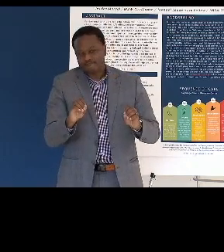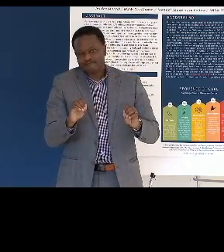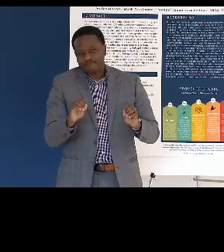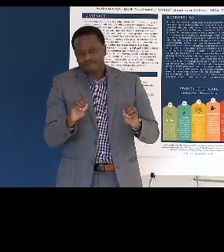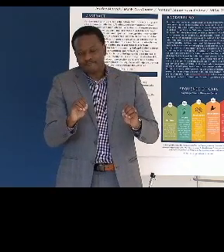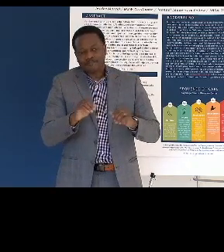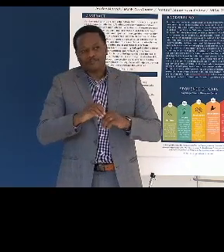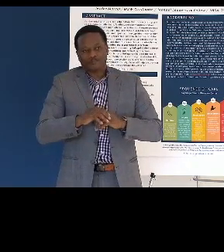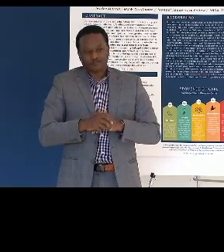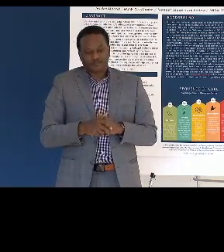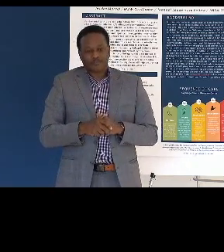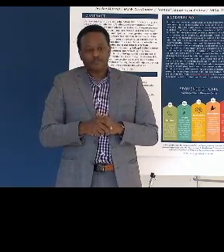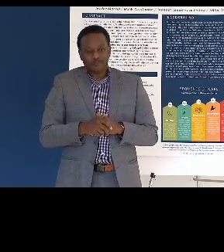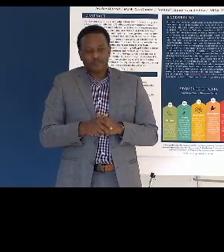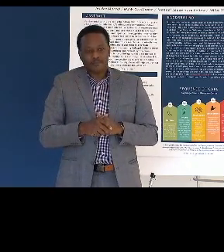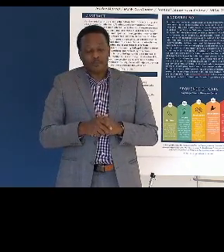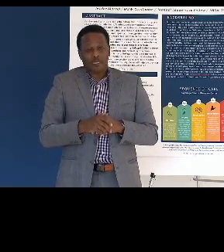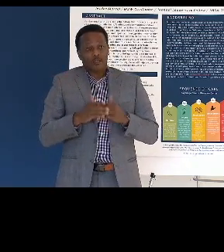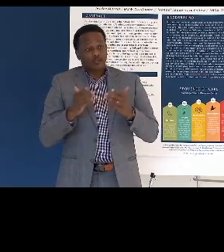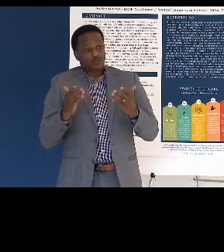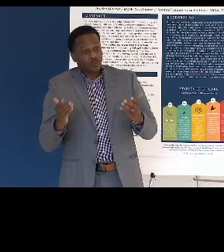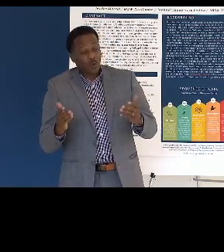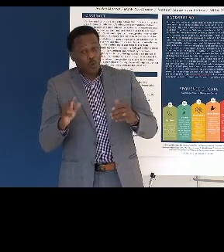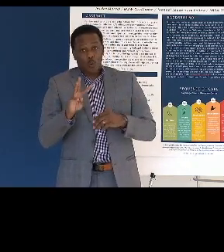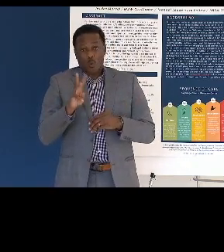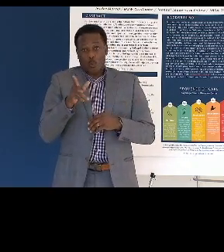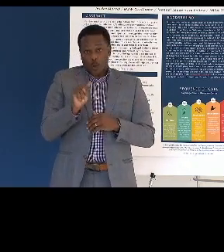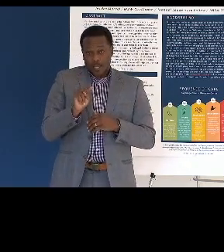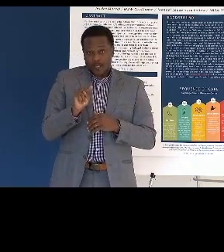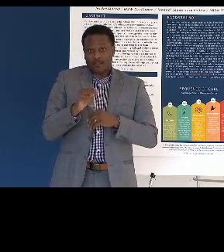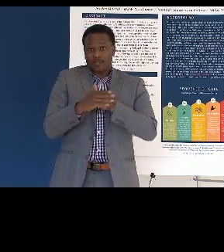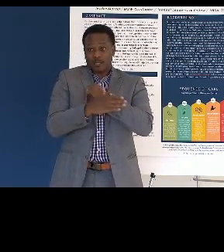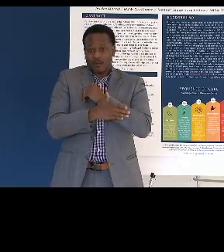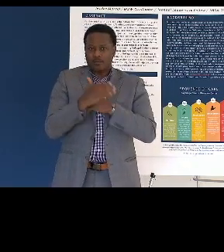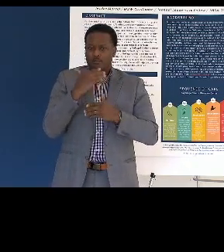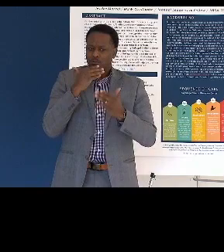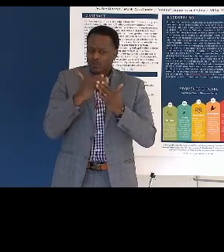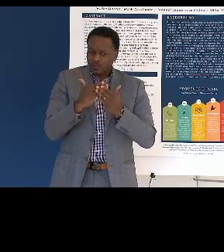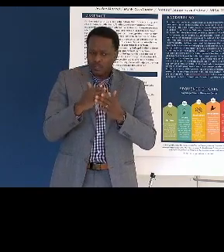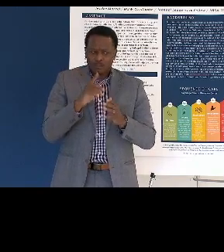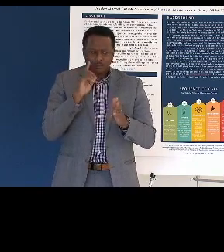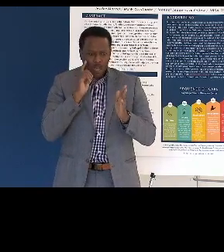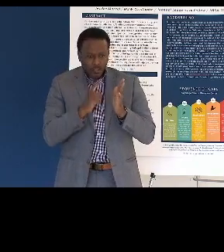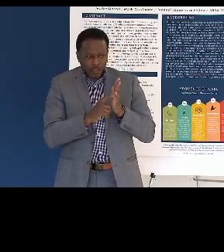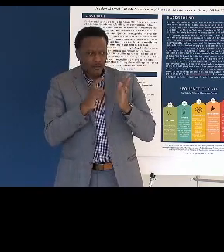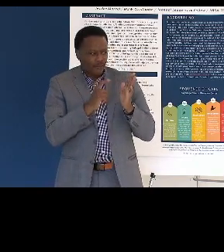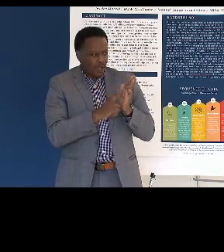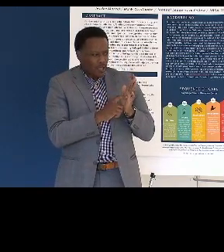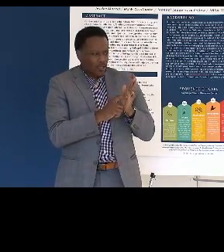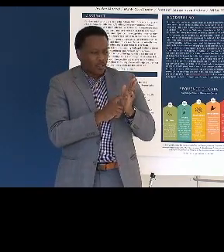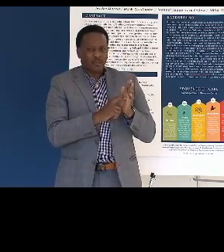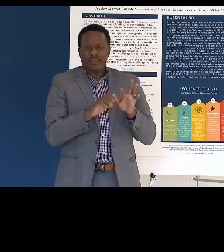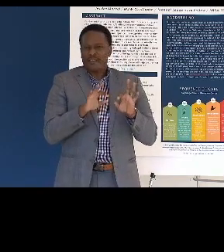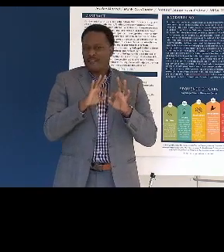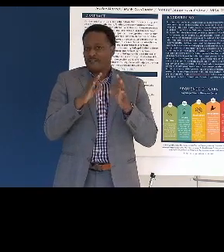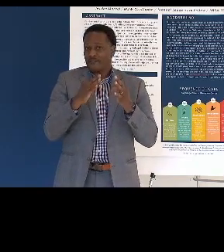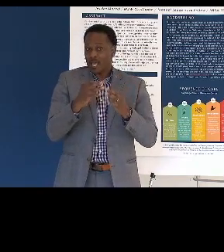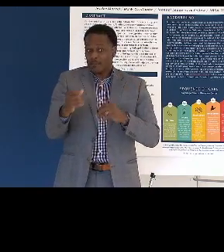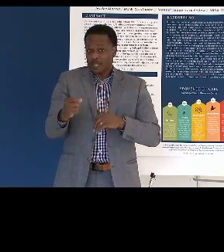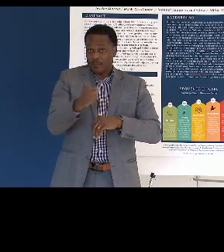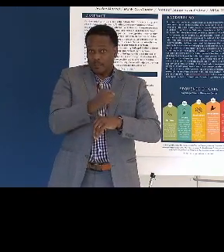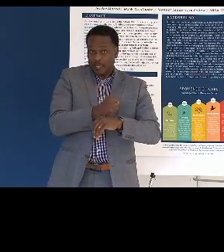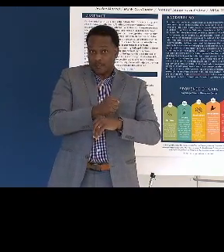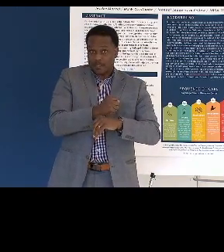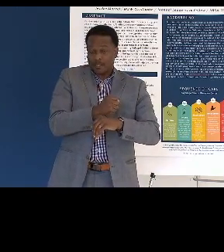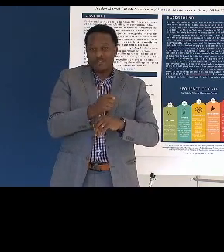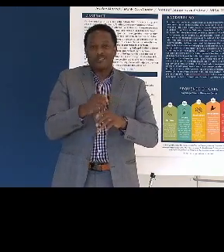And so while Wayne County has been good at identifying relative and kinship placement, where we struggle,